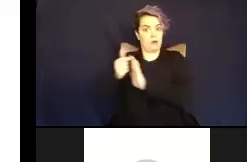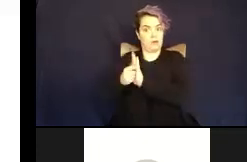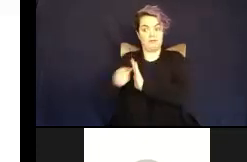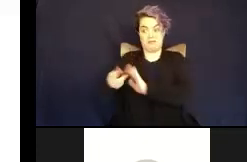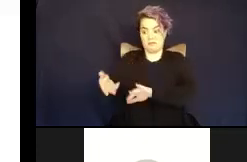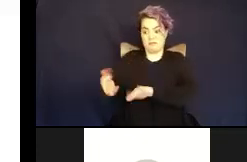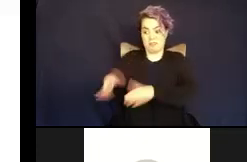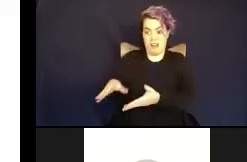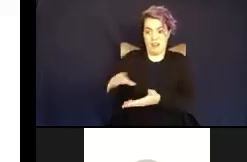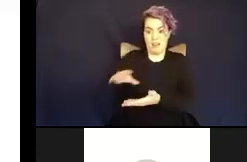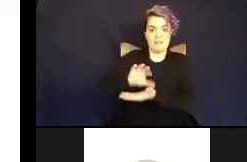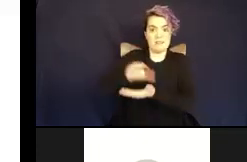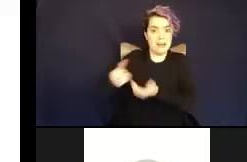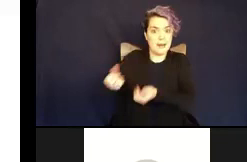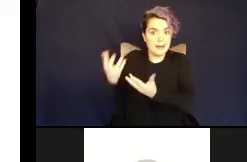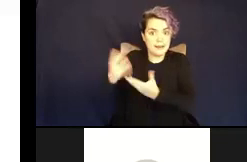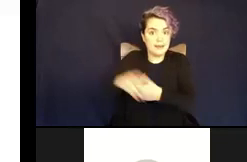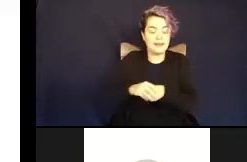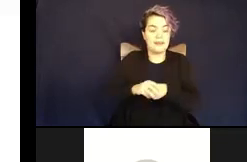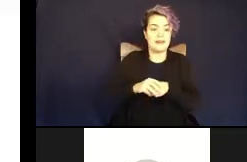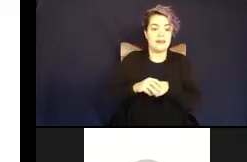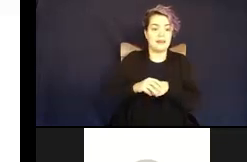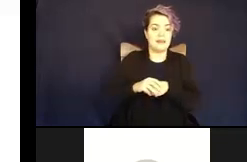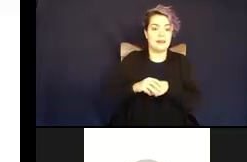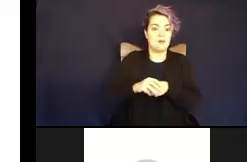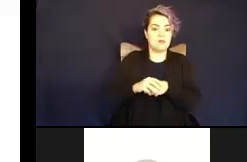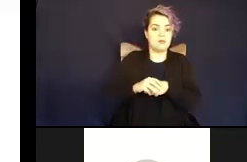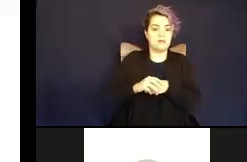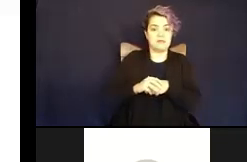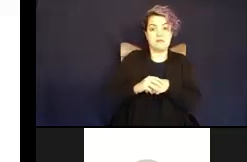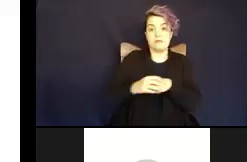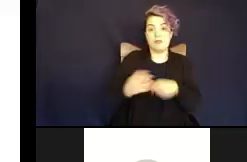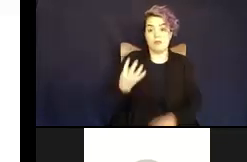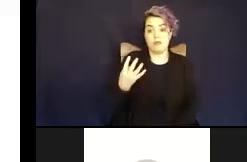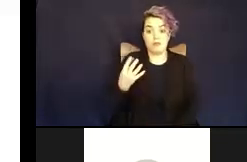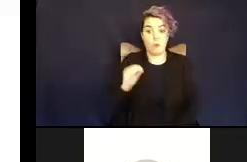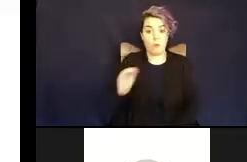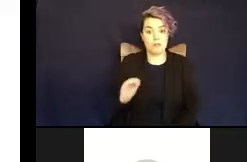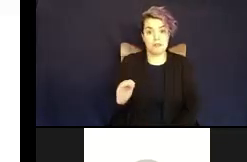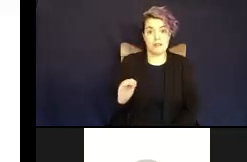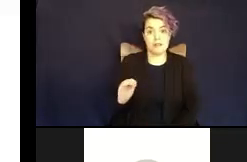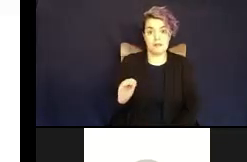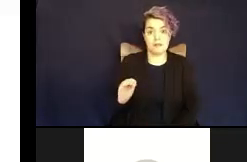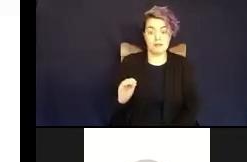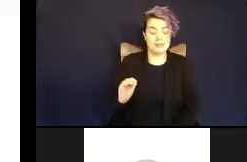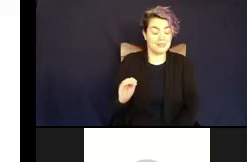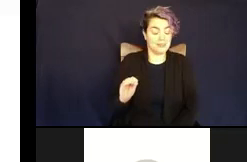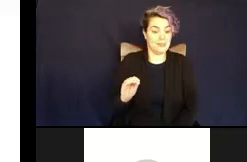died. And it was 4% of the class, which is, a lot of